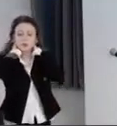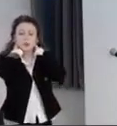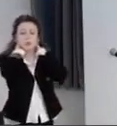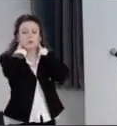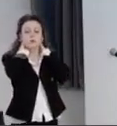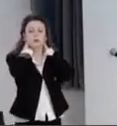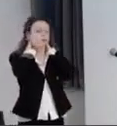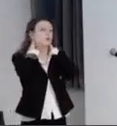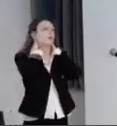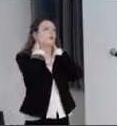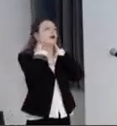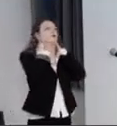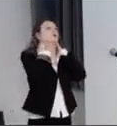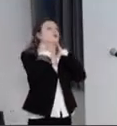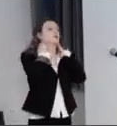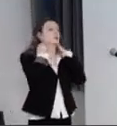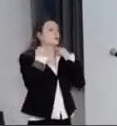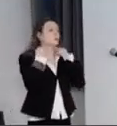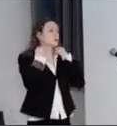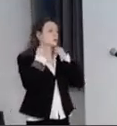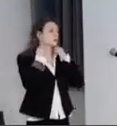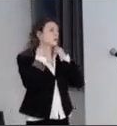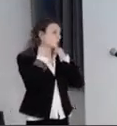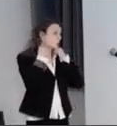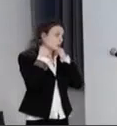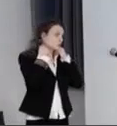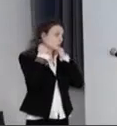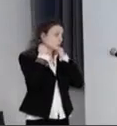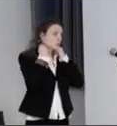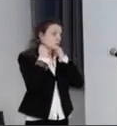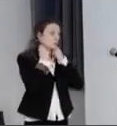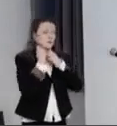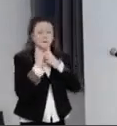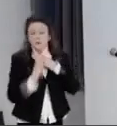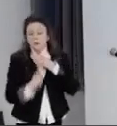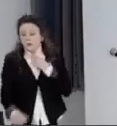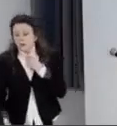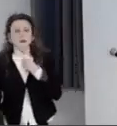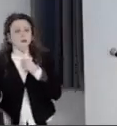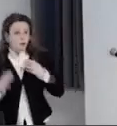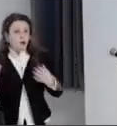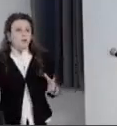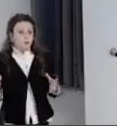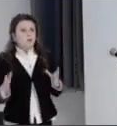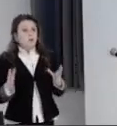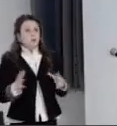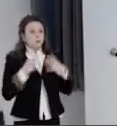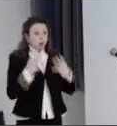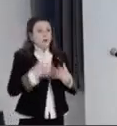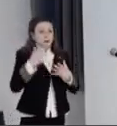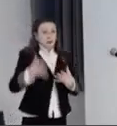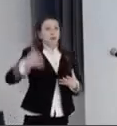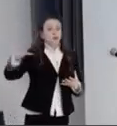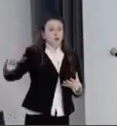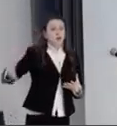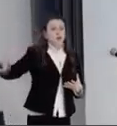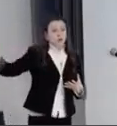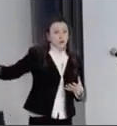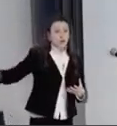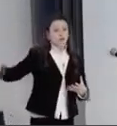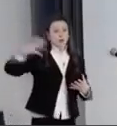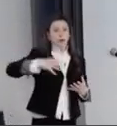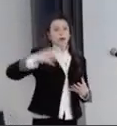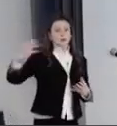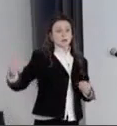tinged with the appropriate emotional reaction, which in this case would be some sort of melancholy. And there are views about the proper aesthetic appreciation